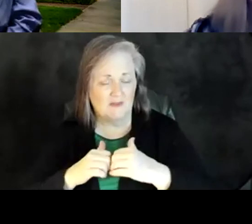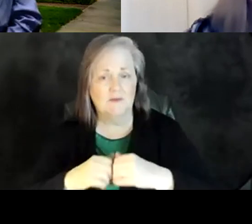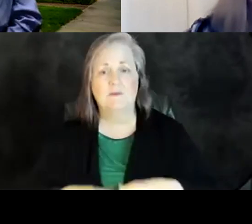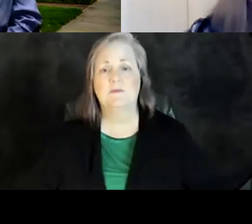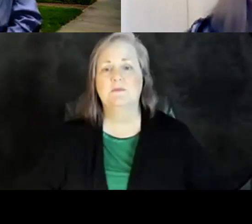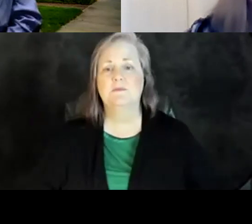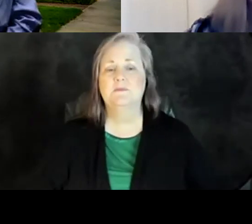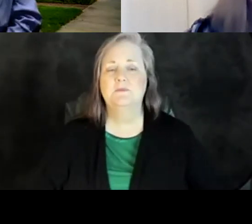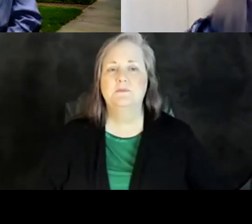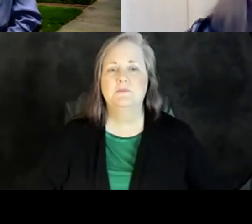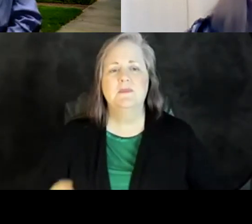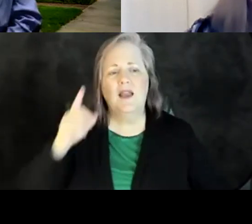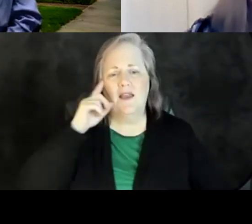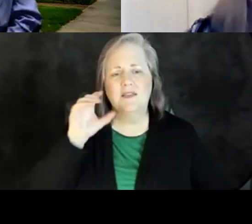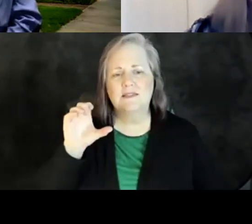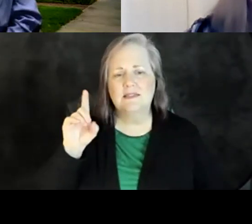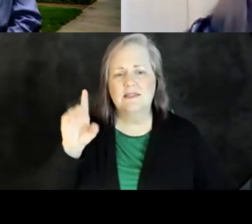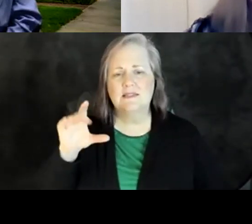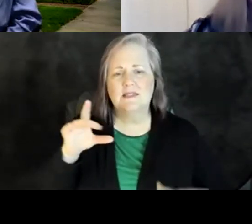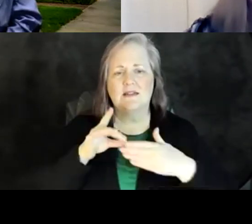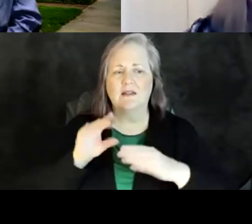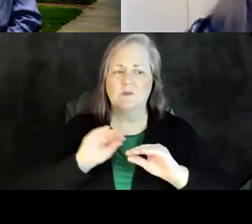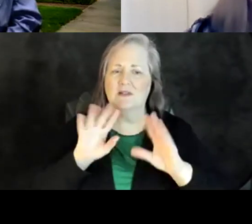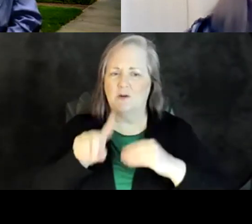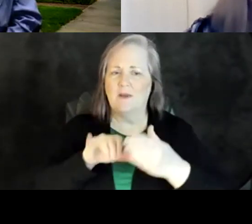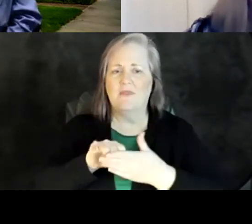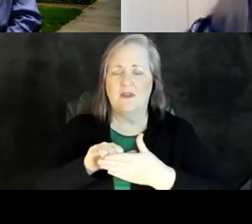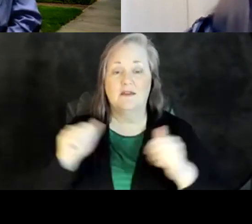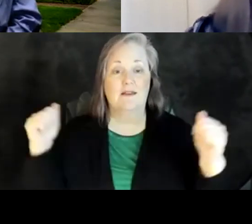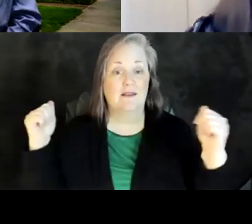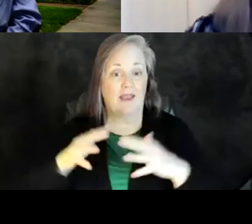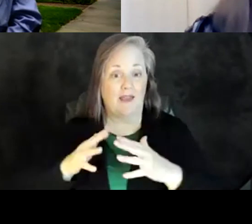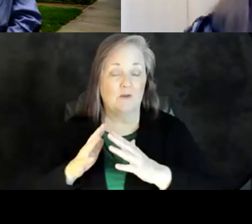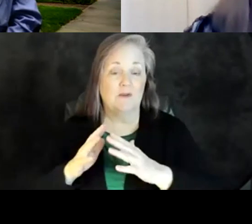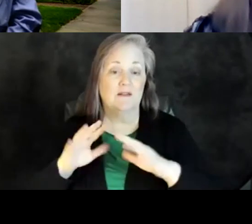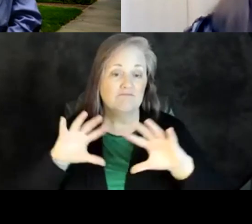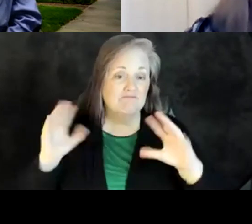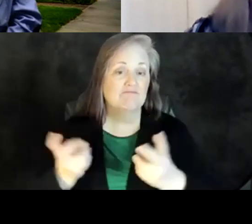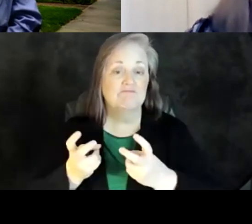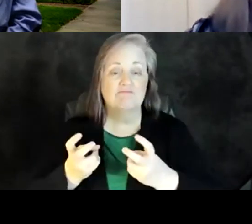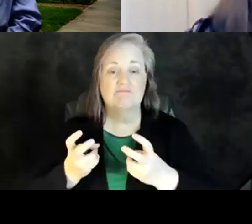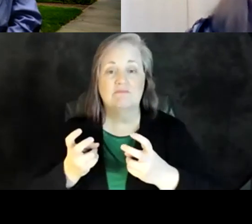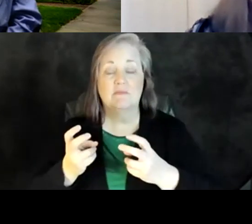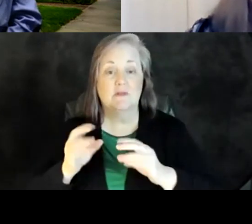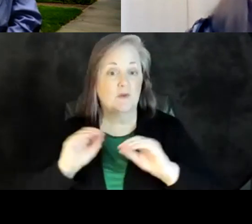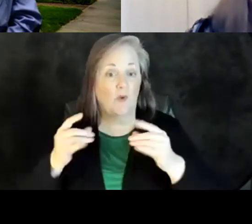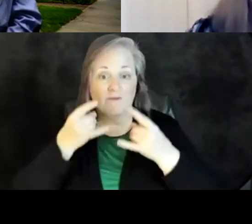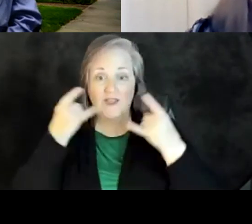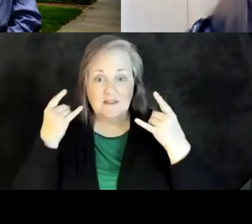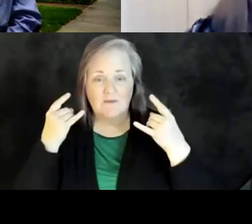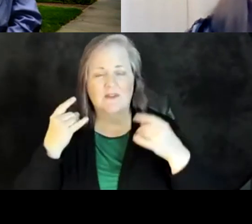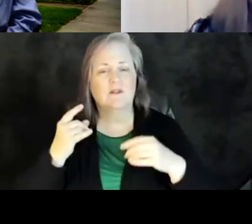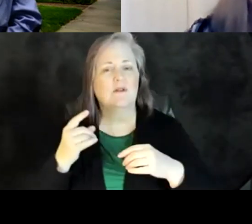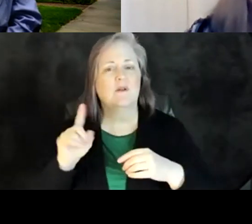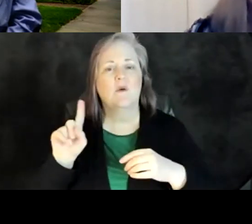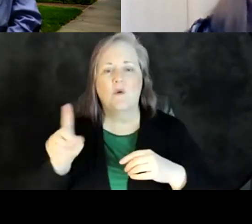I think the CDC guidance was clear on that gathering without a face covering, it should be for people